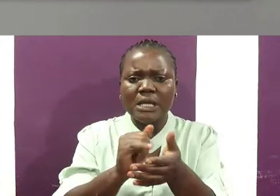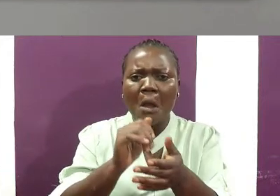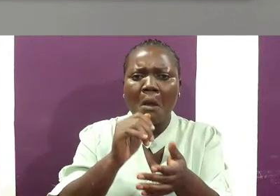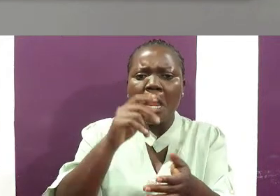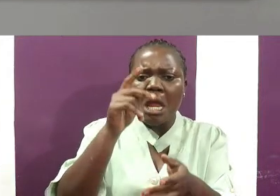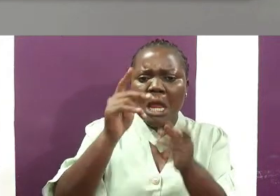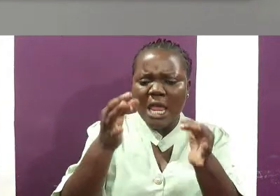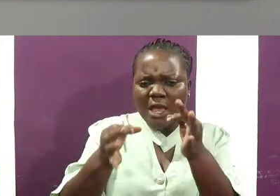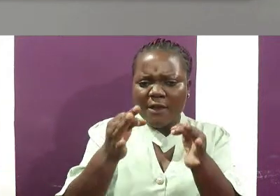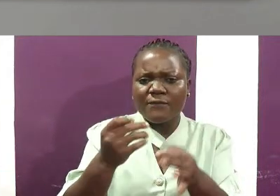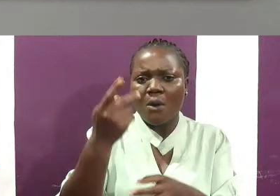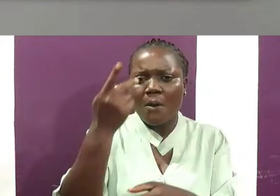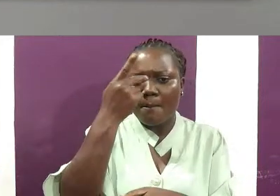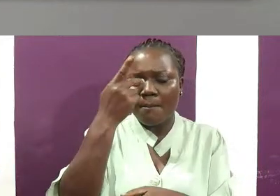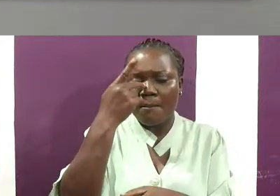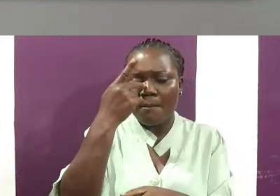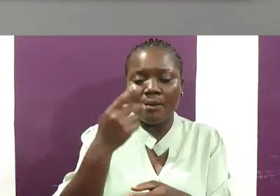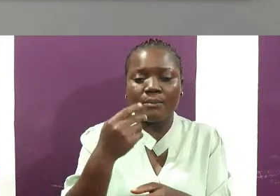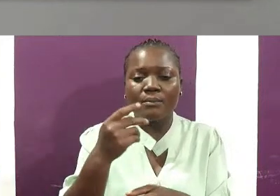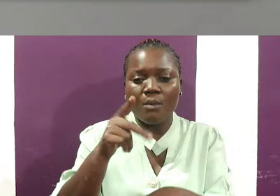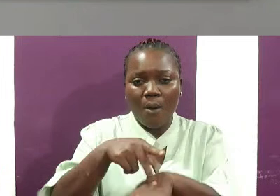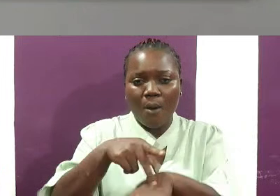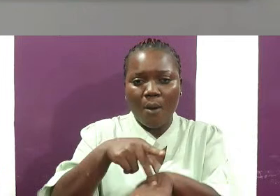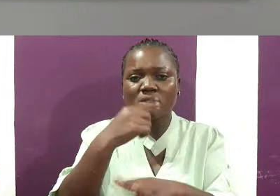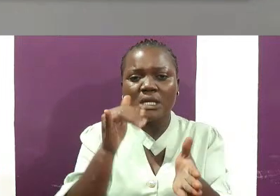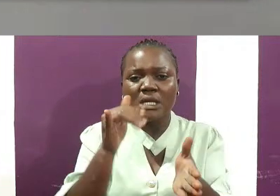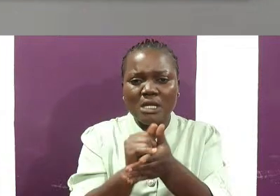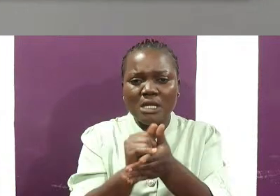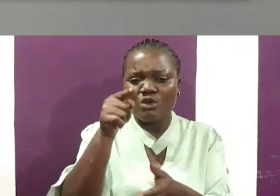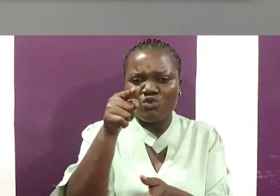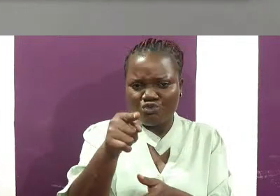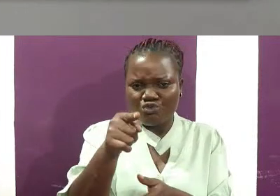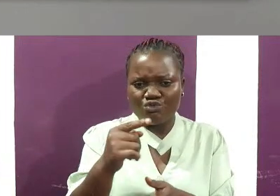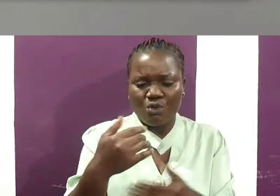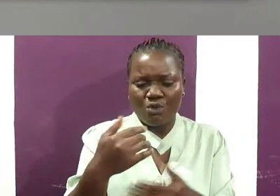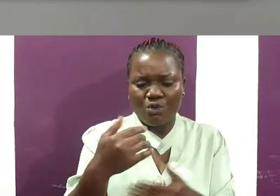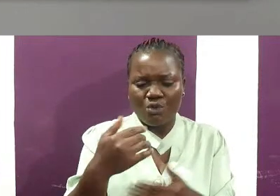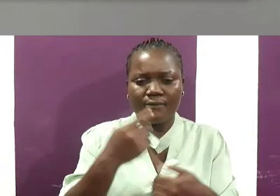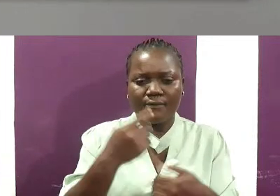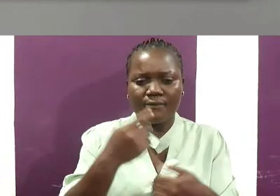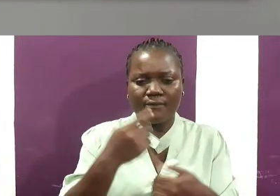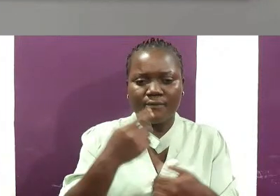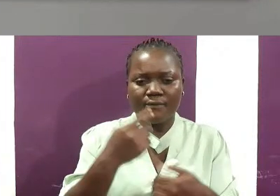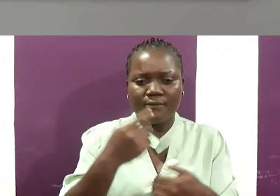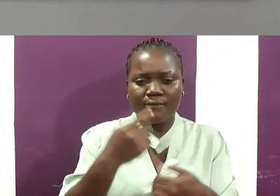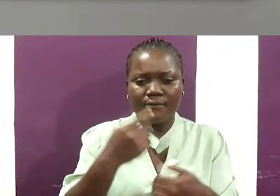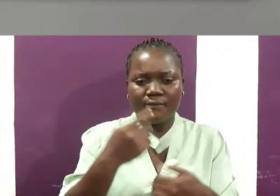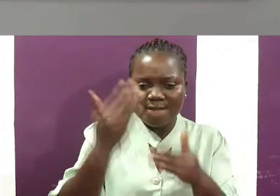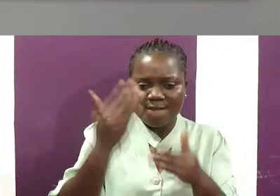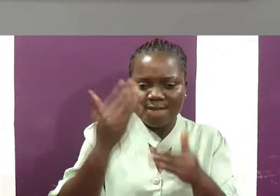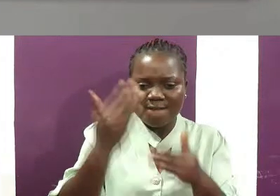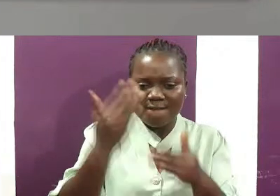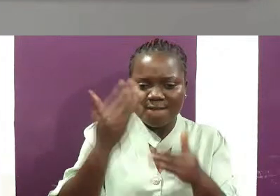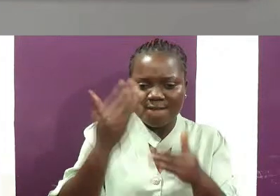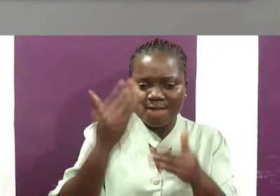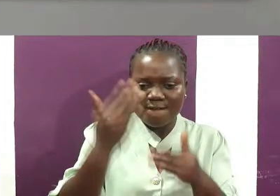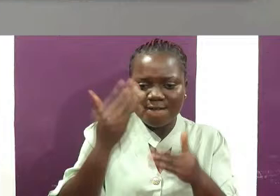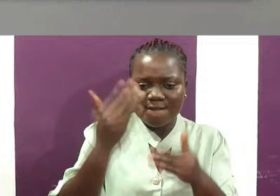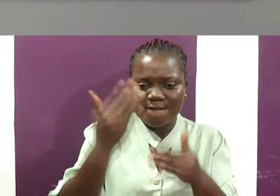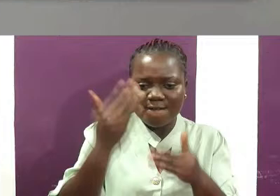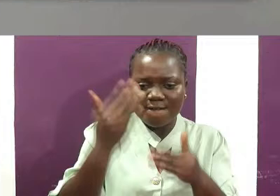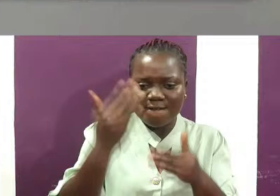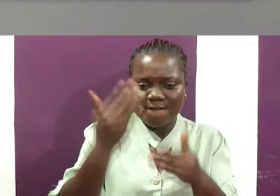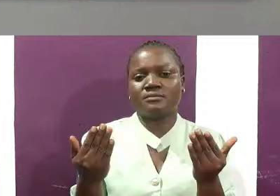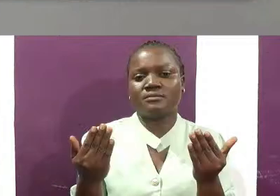It was Paul saying, if you make circumcision a religious obligation, you will have to be